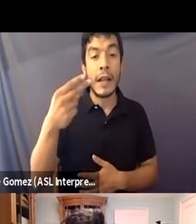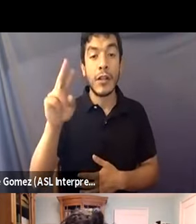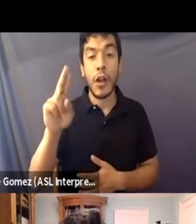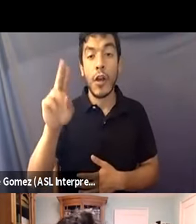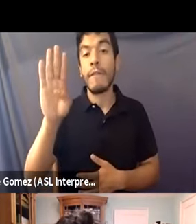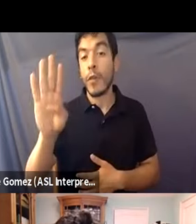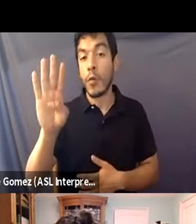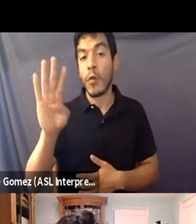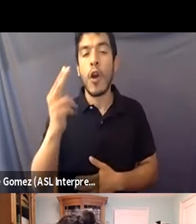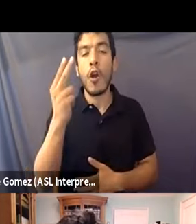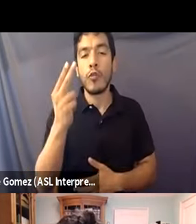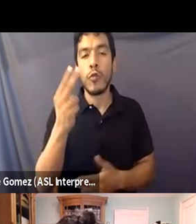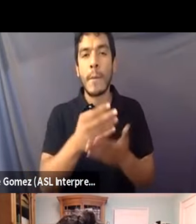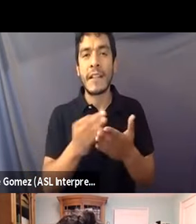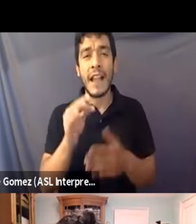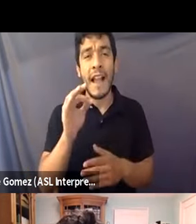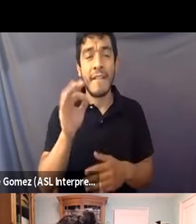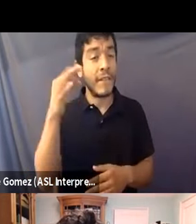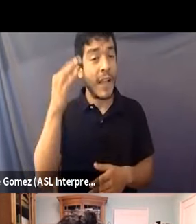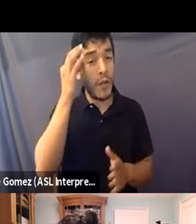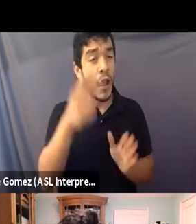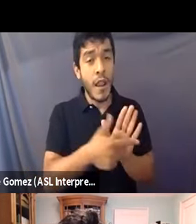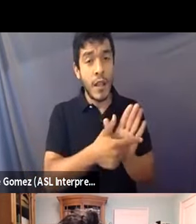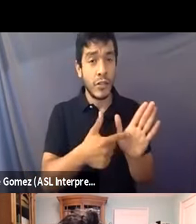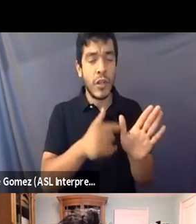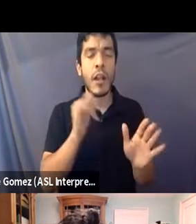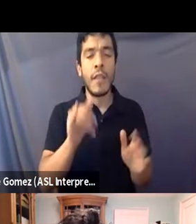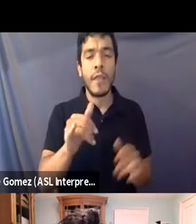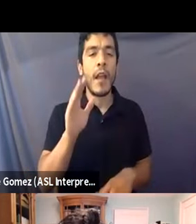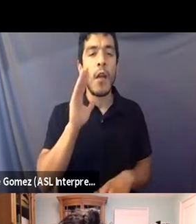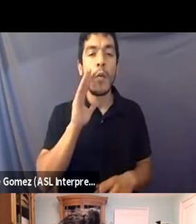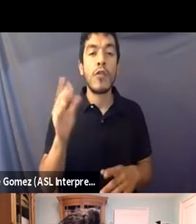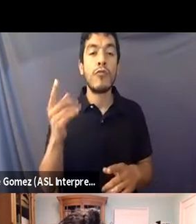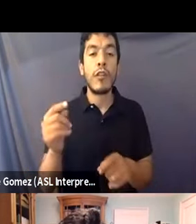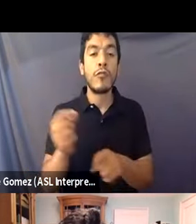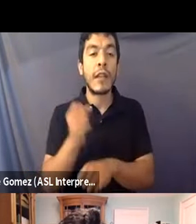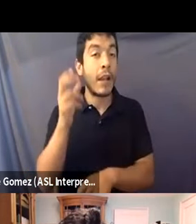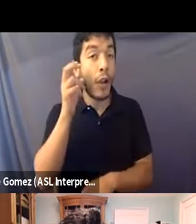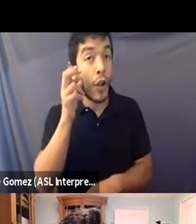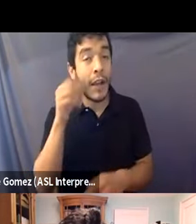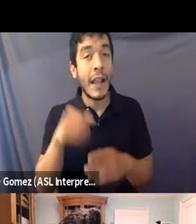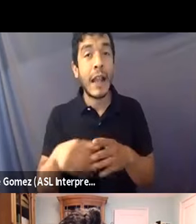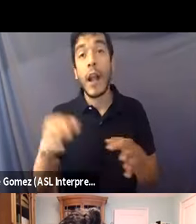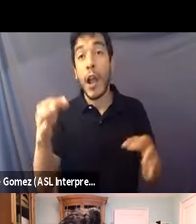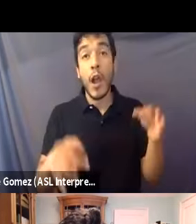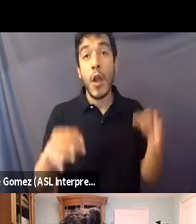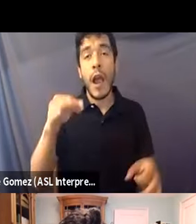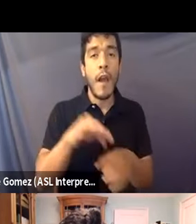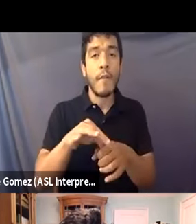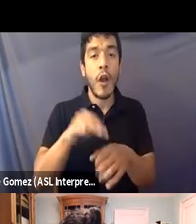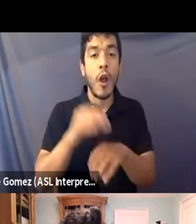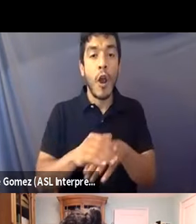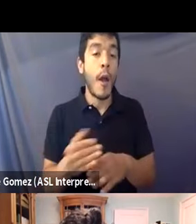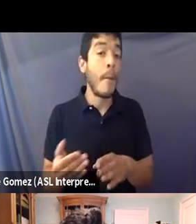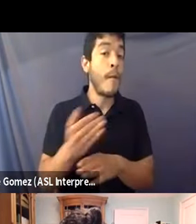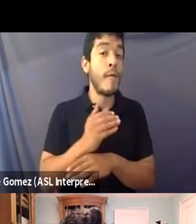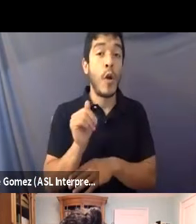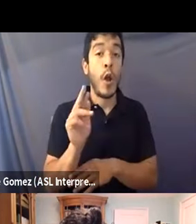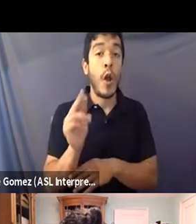pieces of federal legislature that we are trying to get heard in Congress and voted on before the August recess